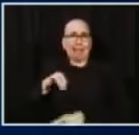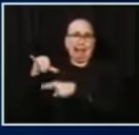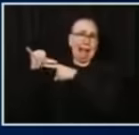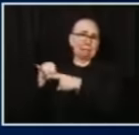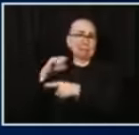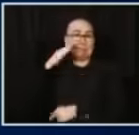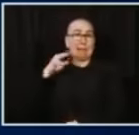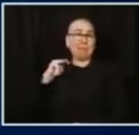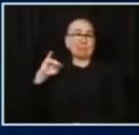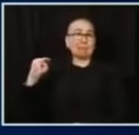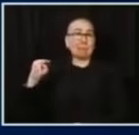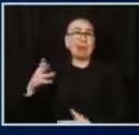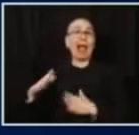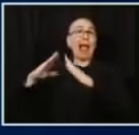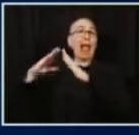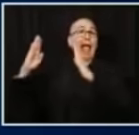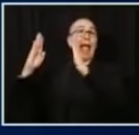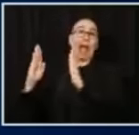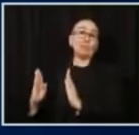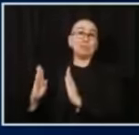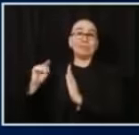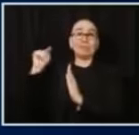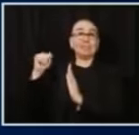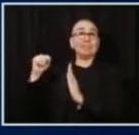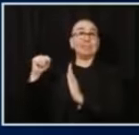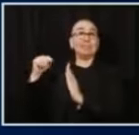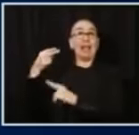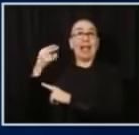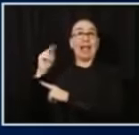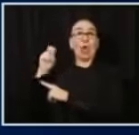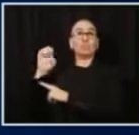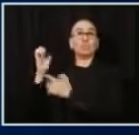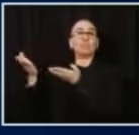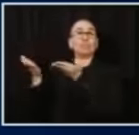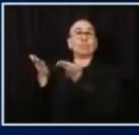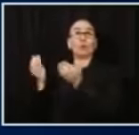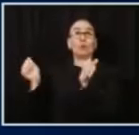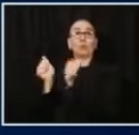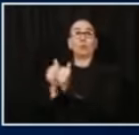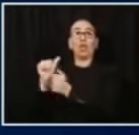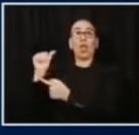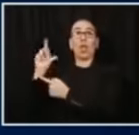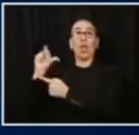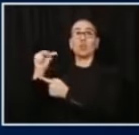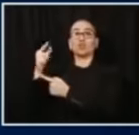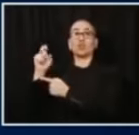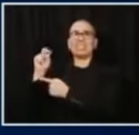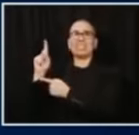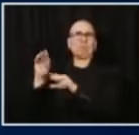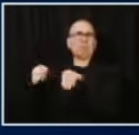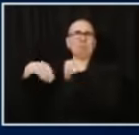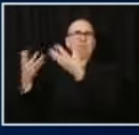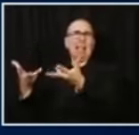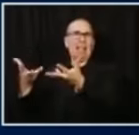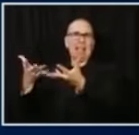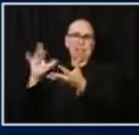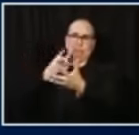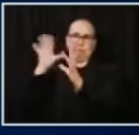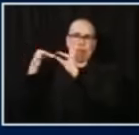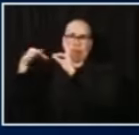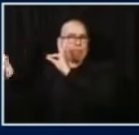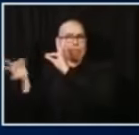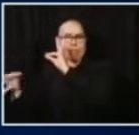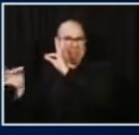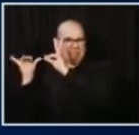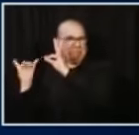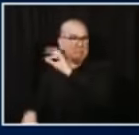as housing with services with an arranged home care provider. And for long-term care residents, the second priority group